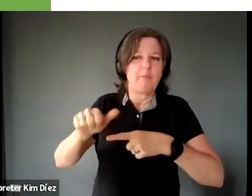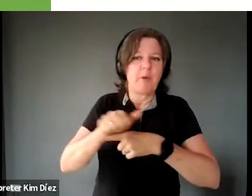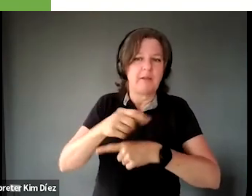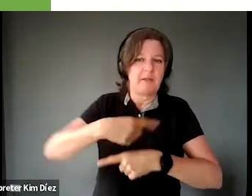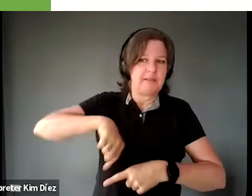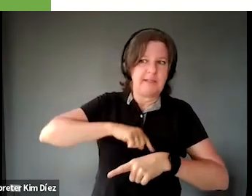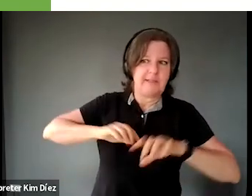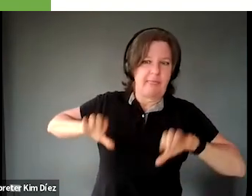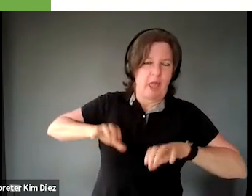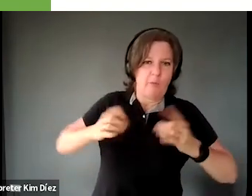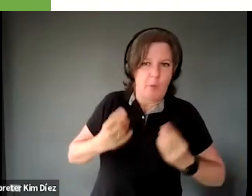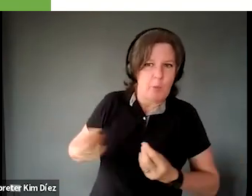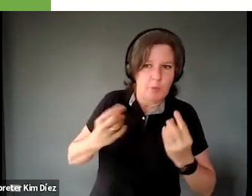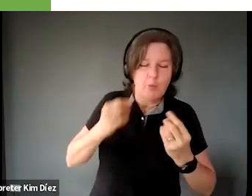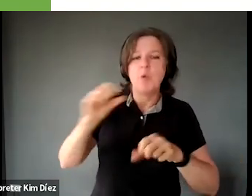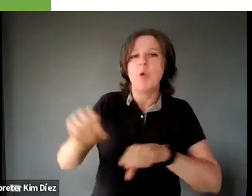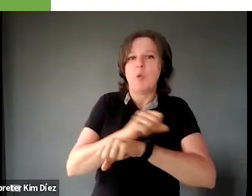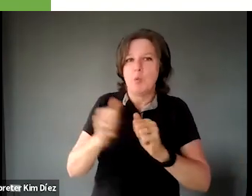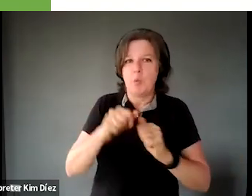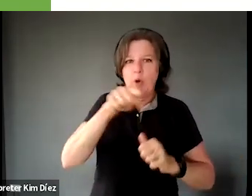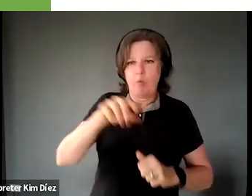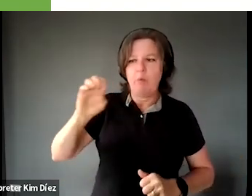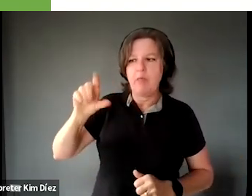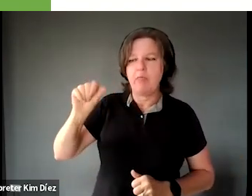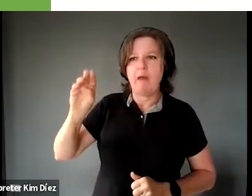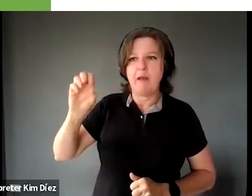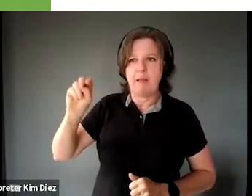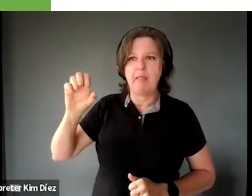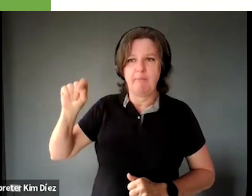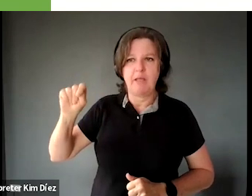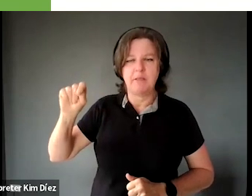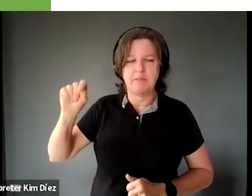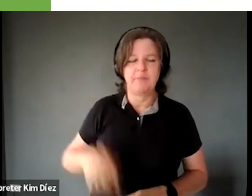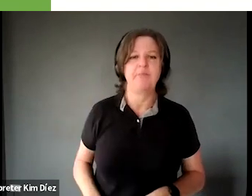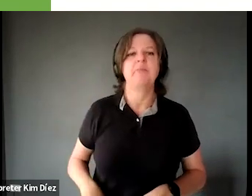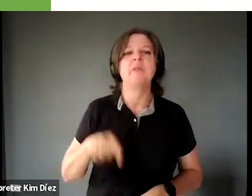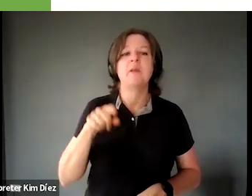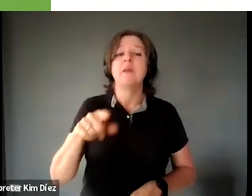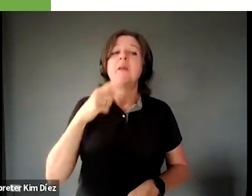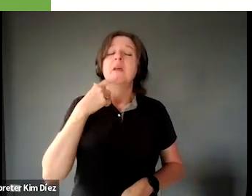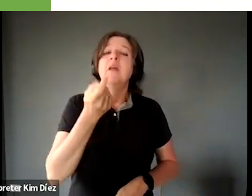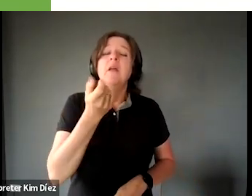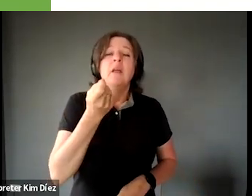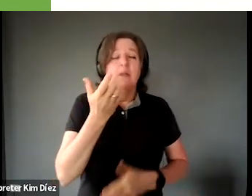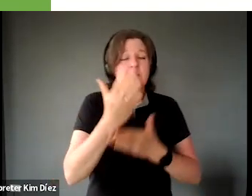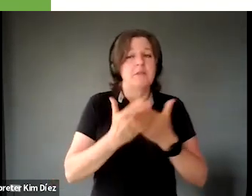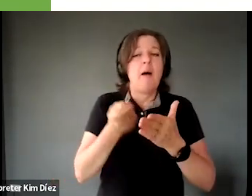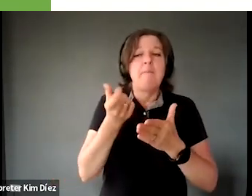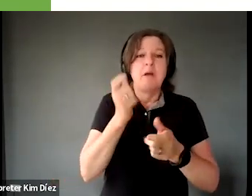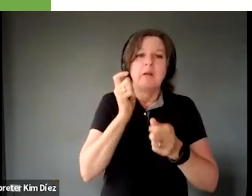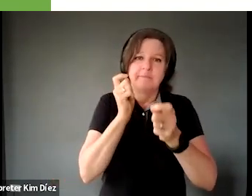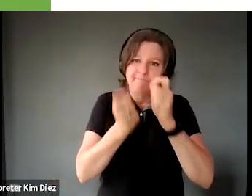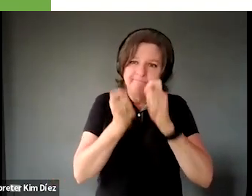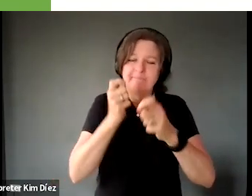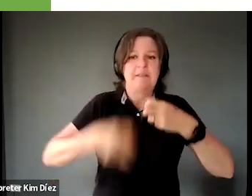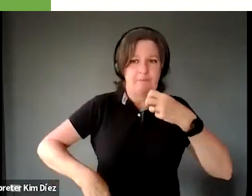the farm practices or agricultural practices so that we can improve the presence of this element. The other